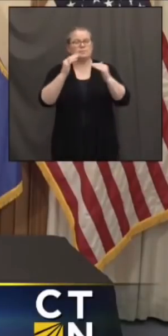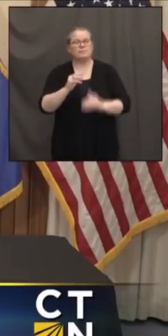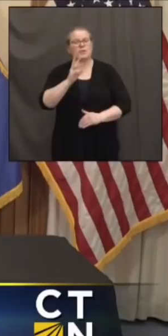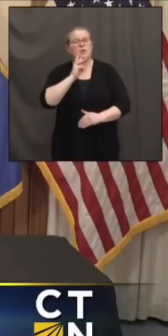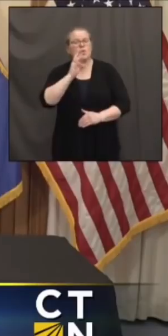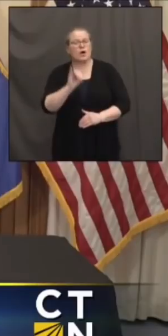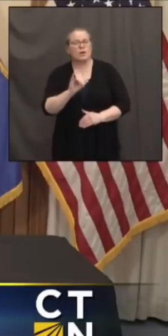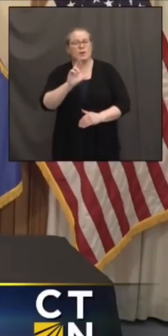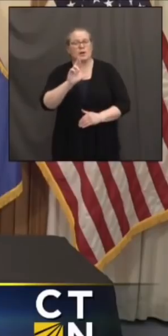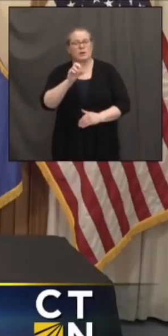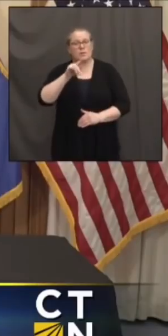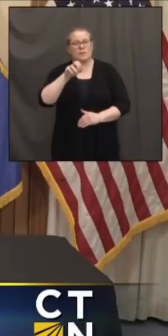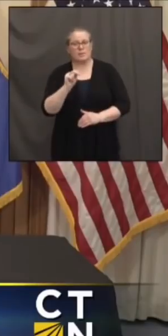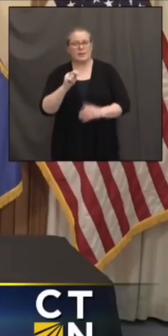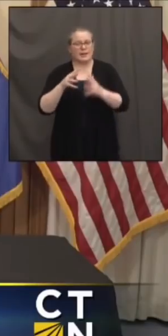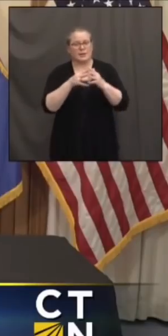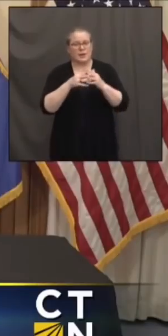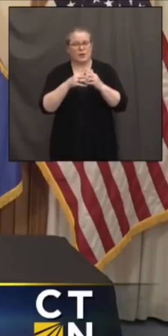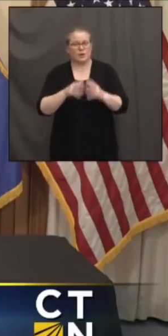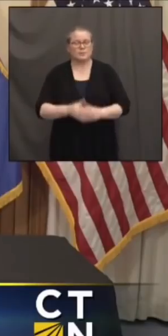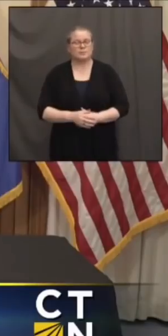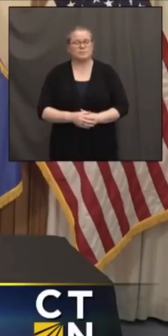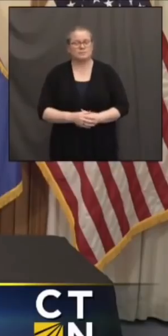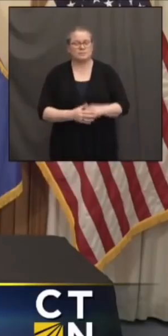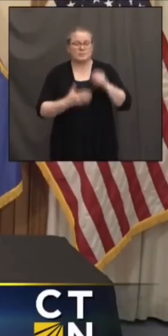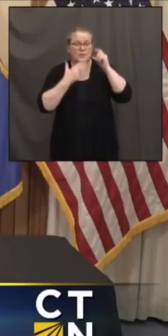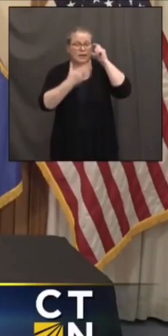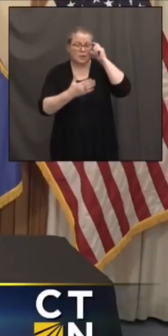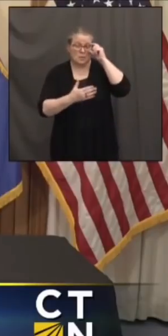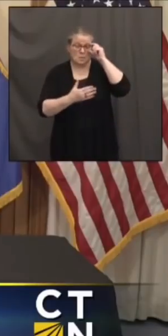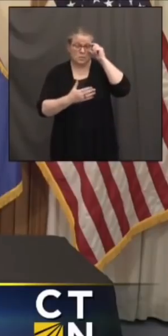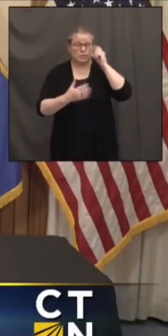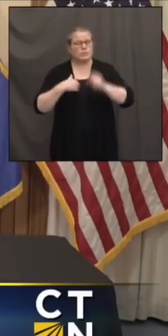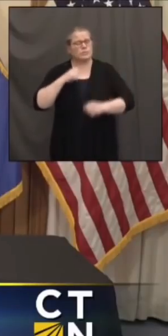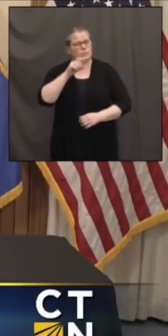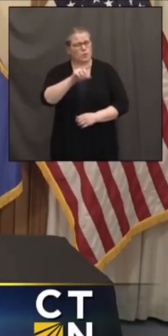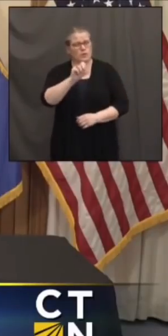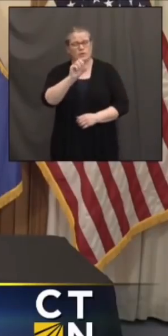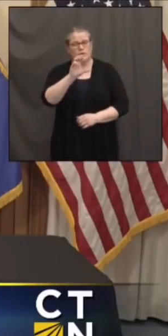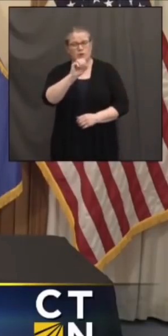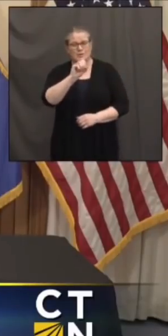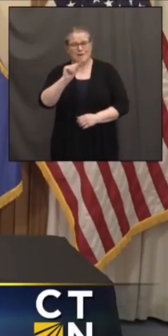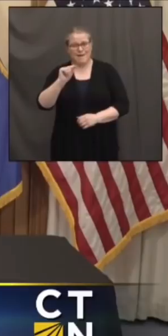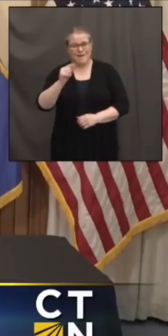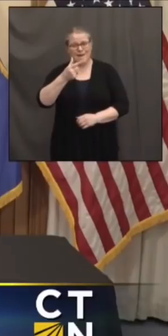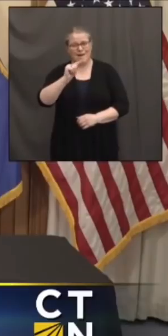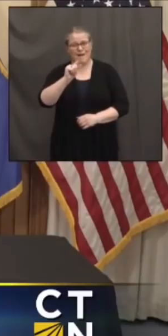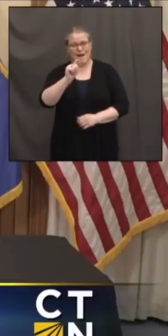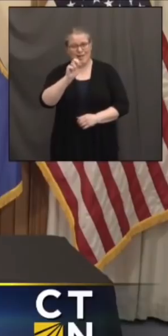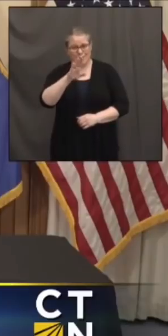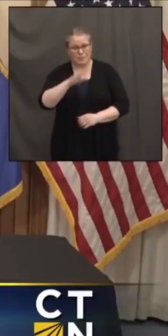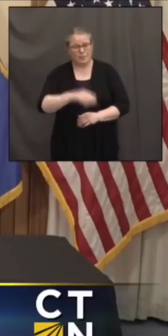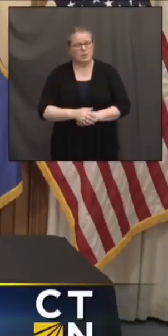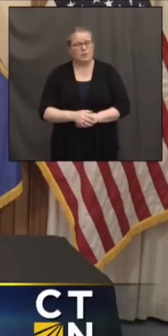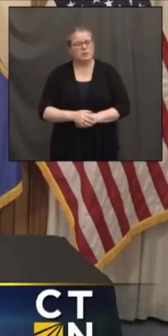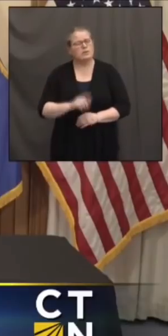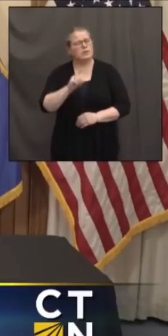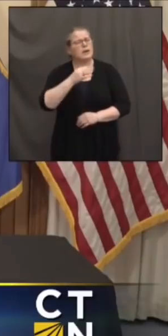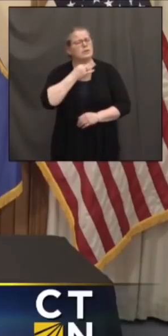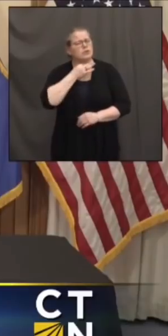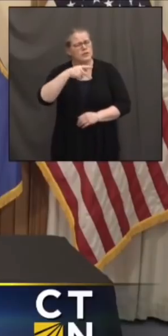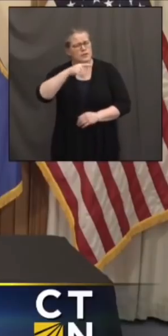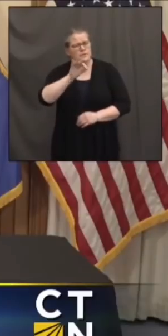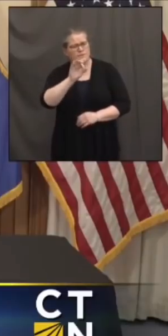Thanks very much. This might be a question for Scott Gottlieb. Will Pfizer and Moderna always require